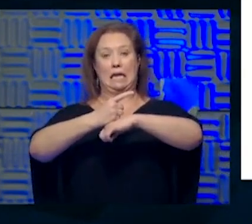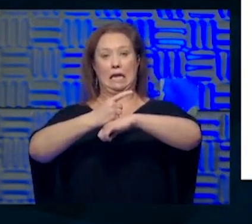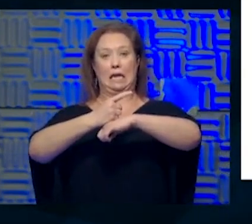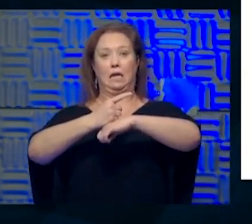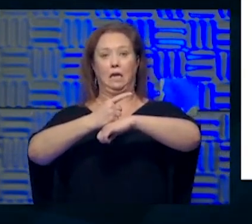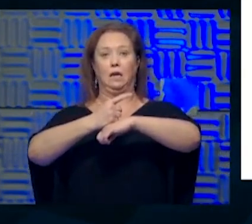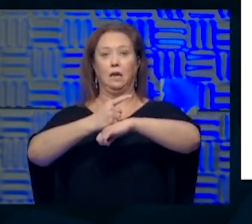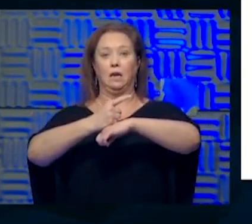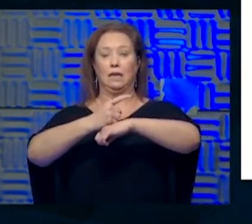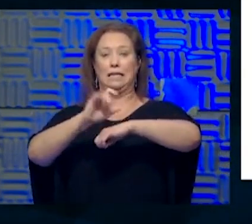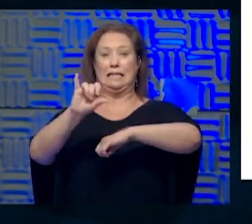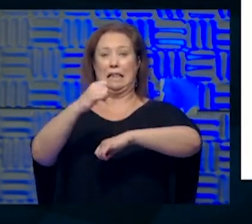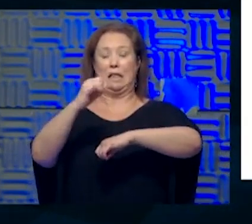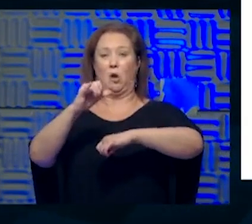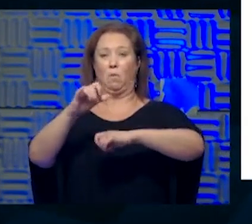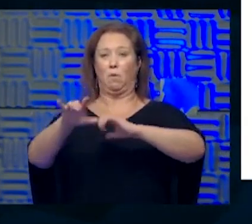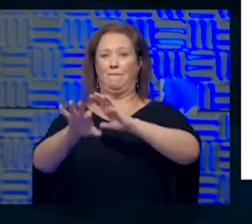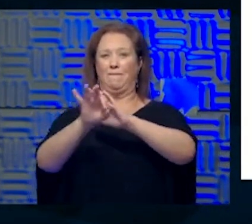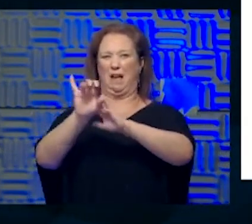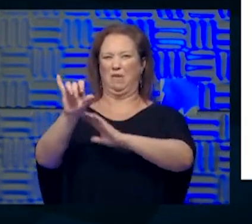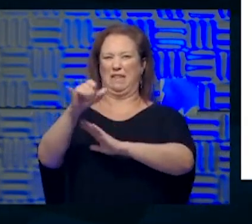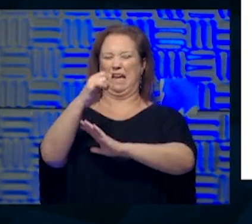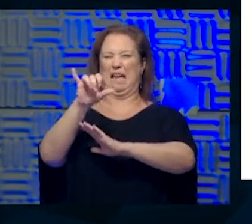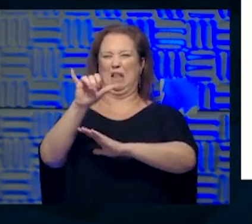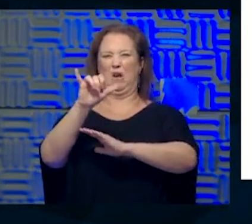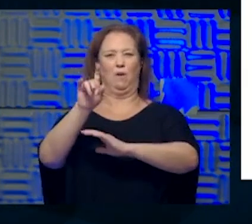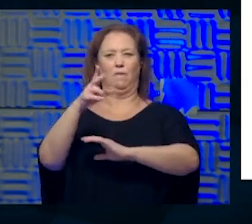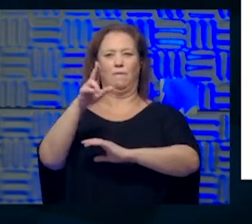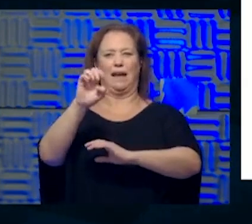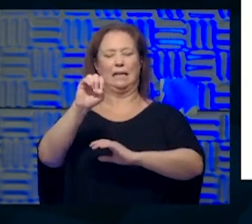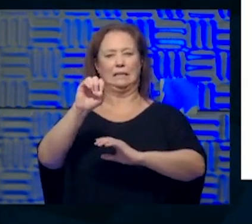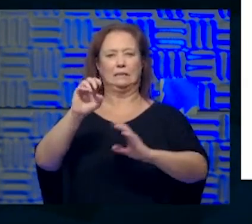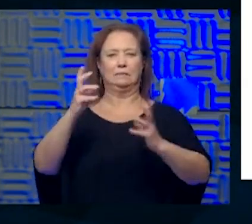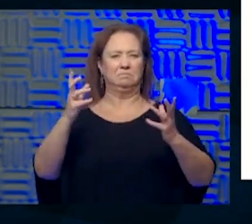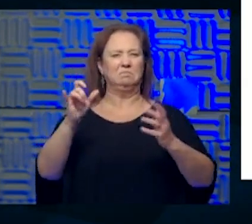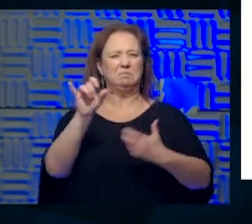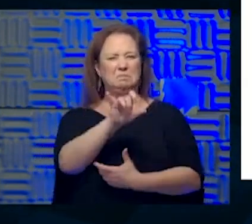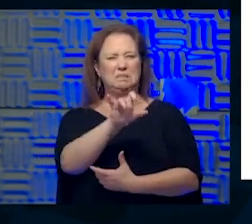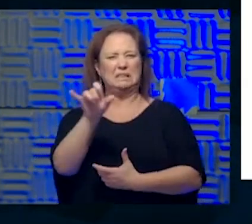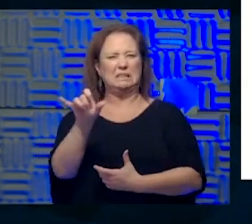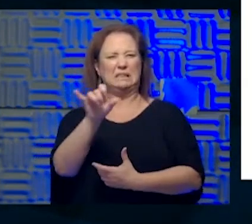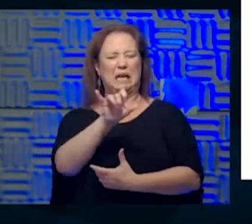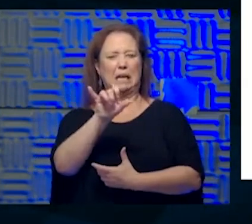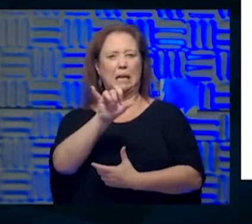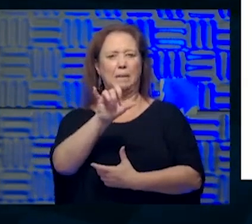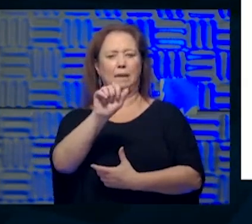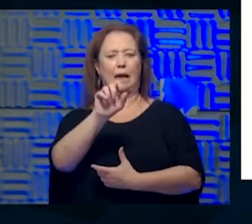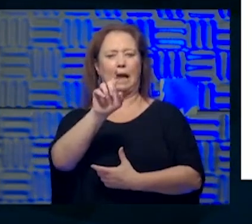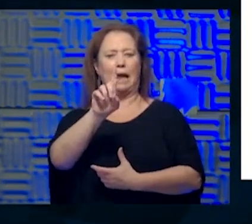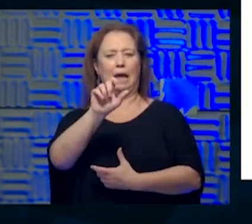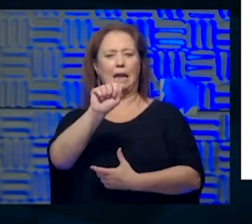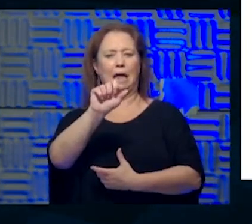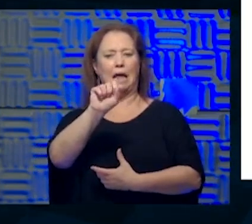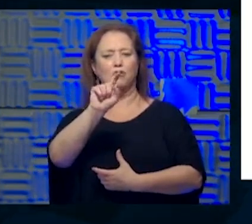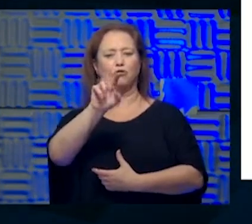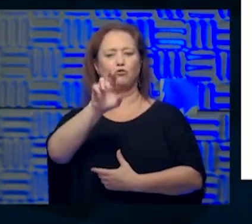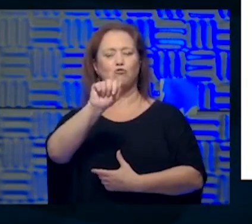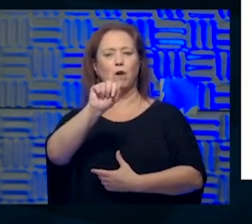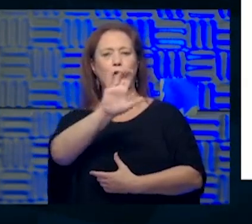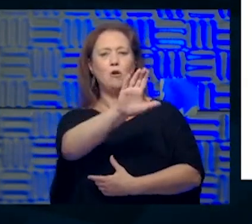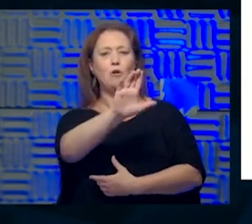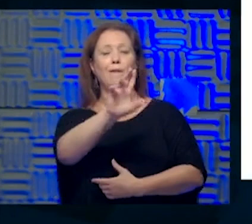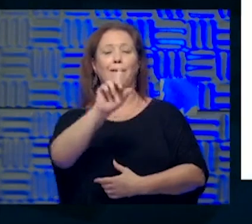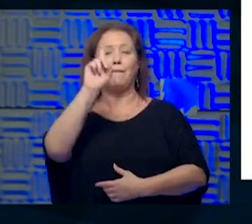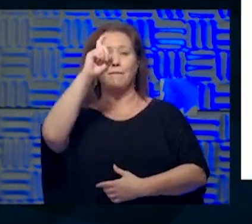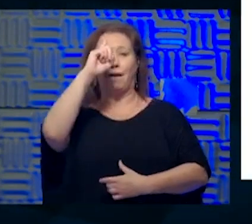were going to move into yellow, but we found that our yellow phase was really pretty much the same as the Astra Governor Kelly plan,